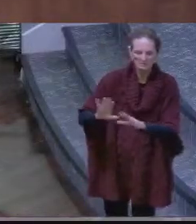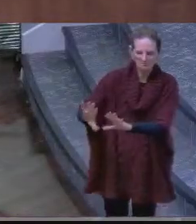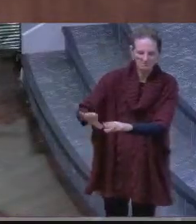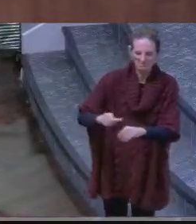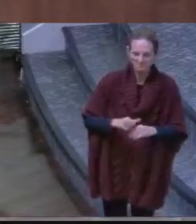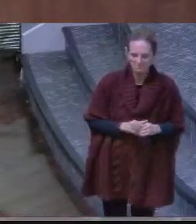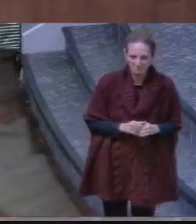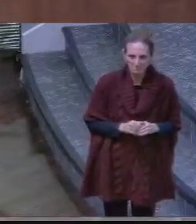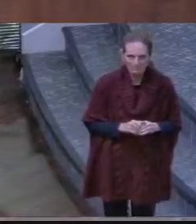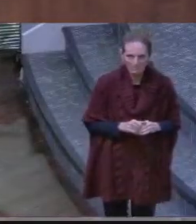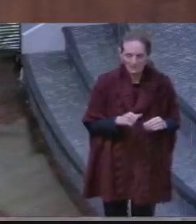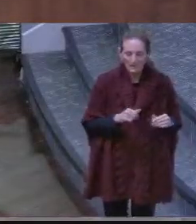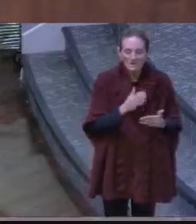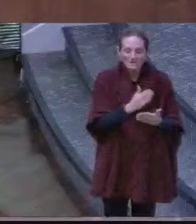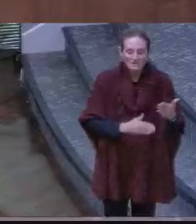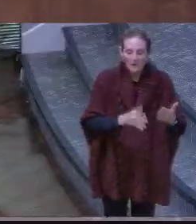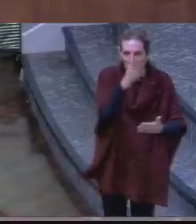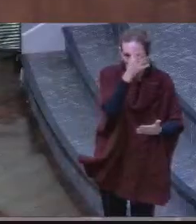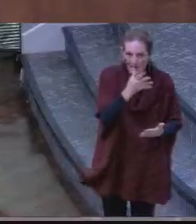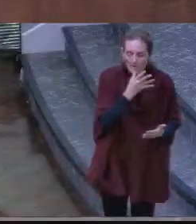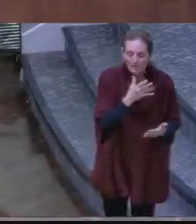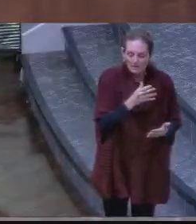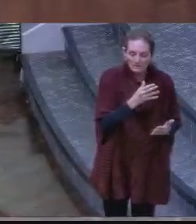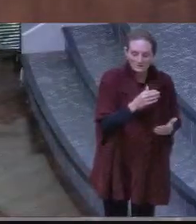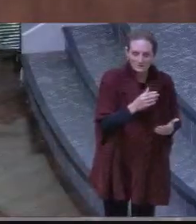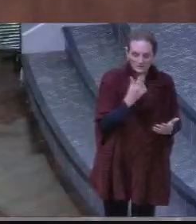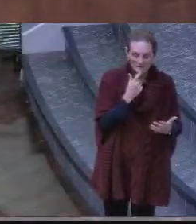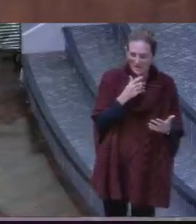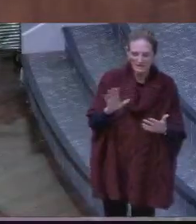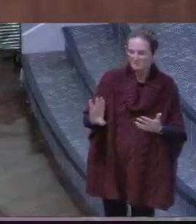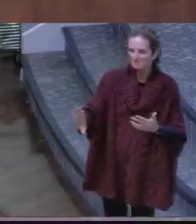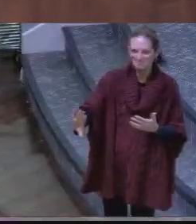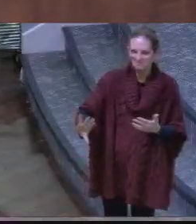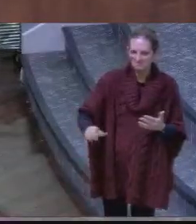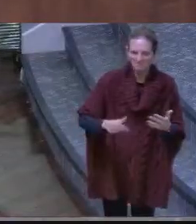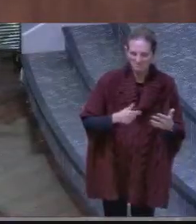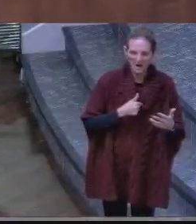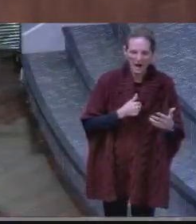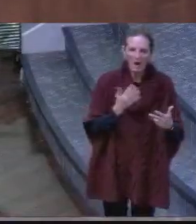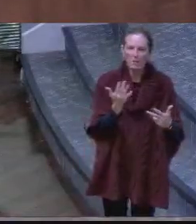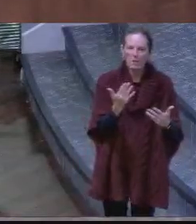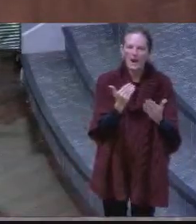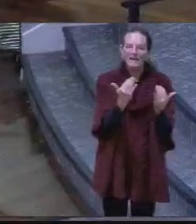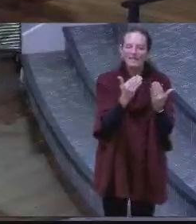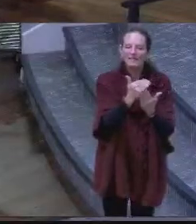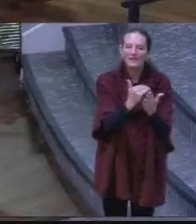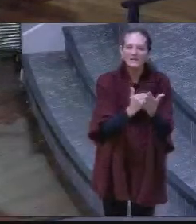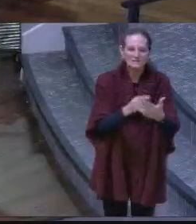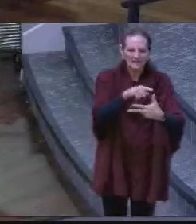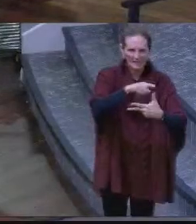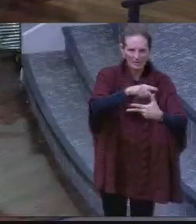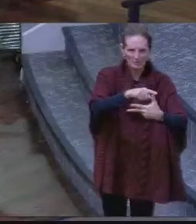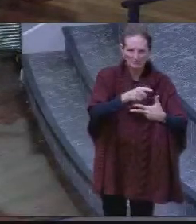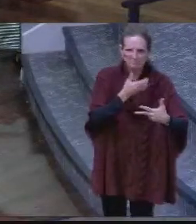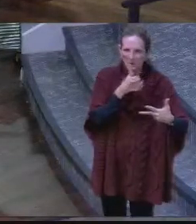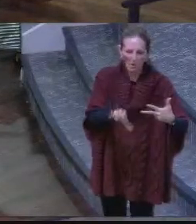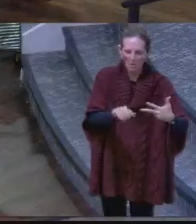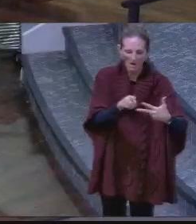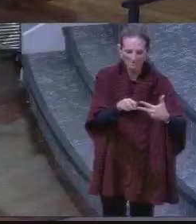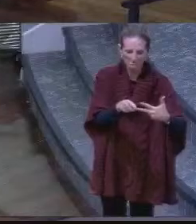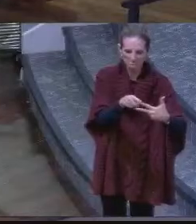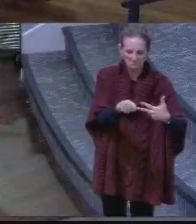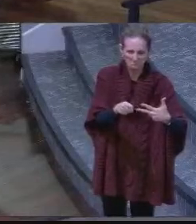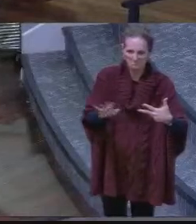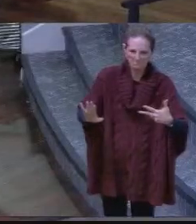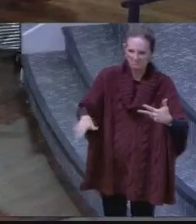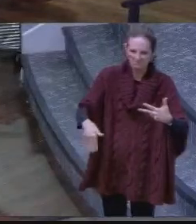the non-preferred location and to remain on that wait list to see if they can get a spot in their preferred